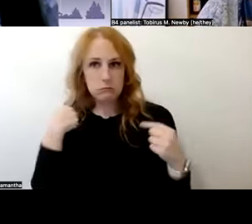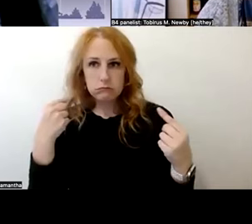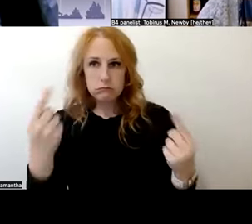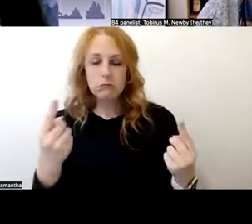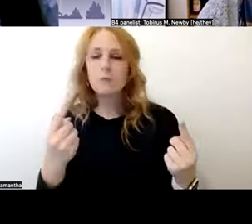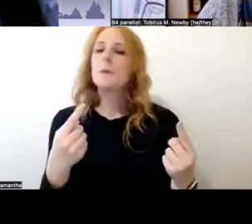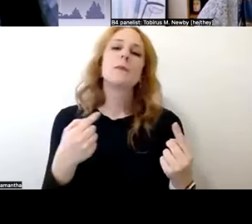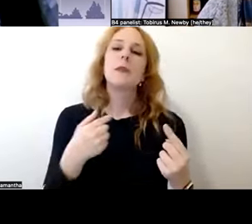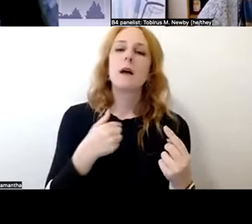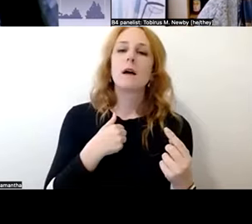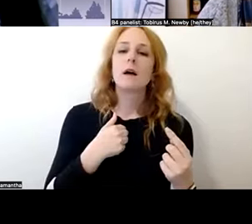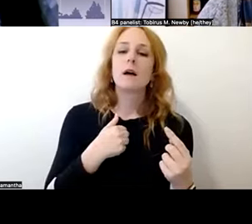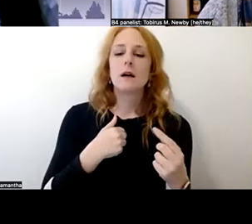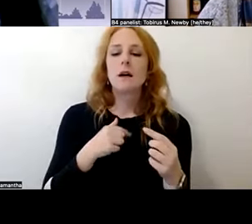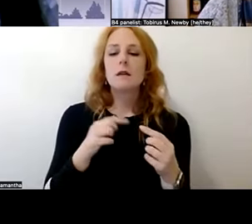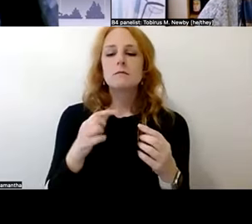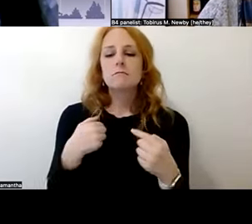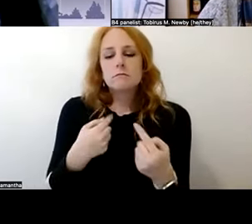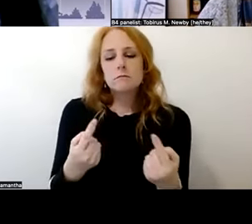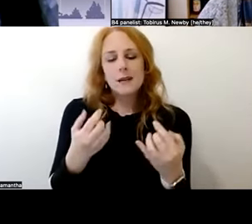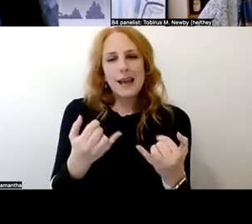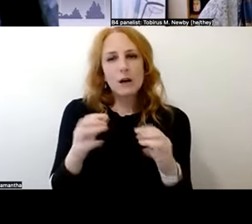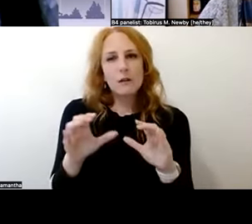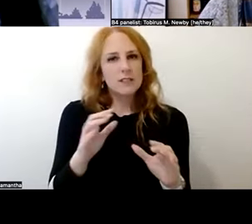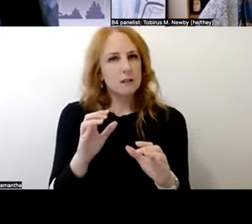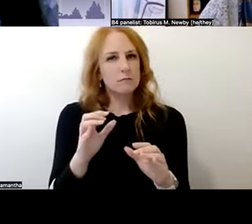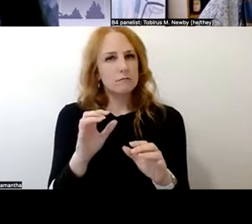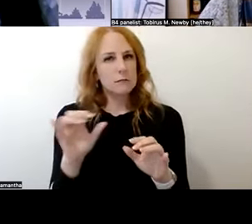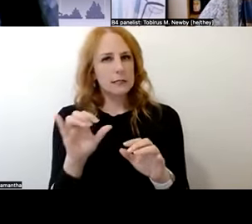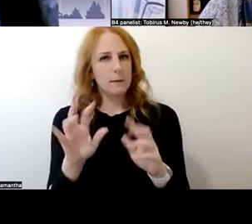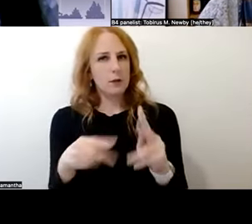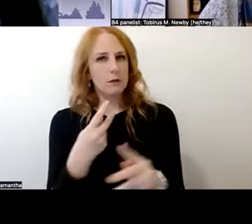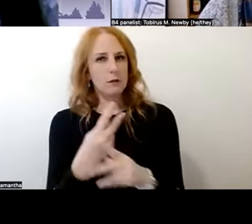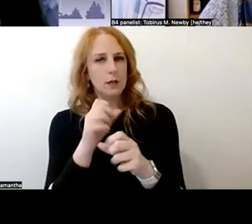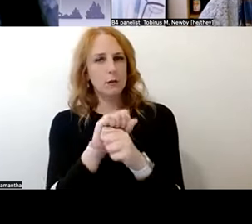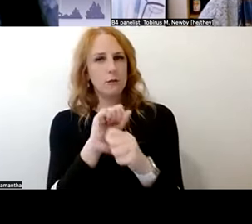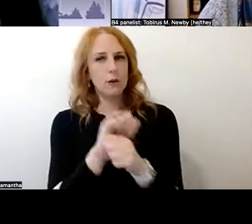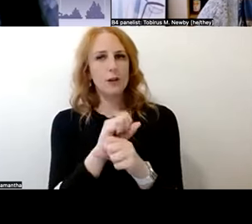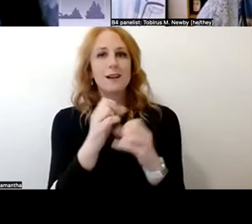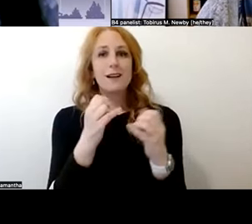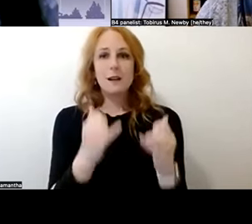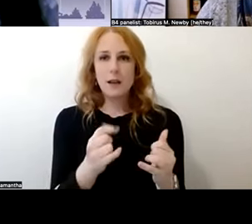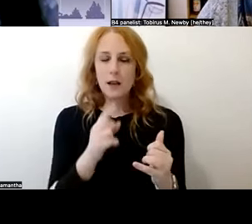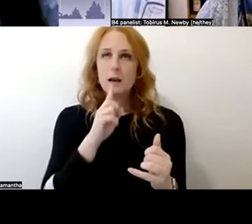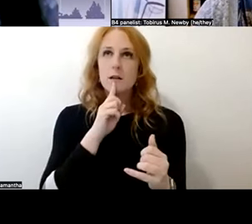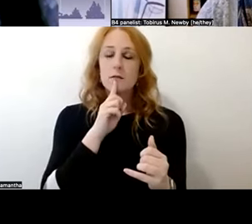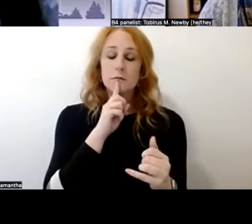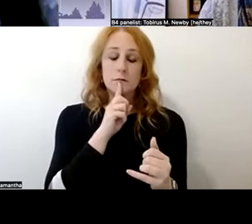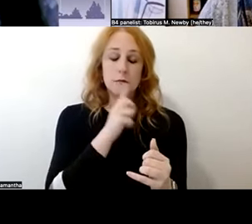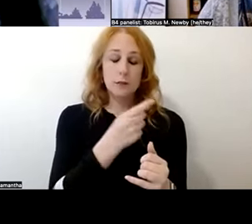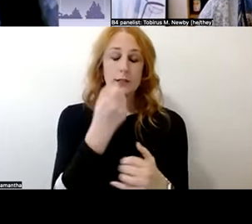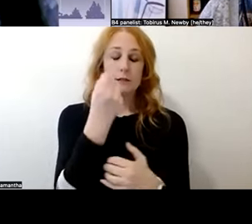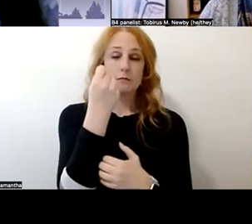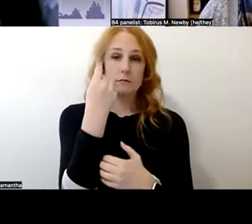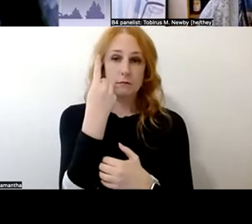continued to do similar work for the last 20 years, one thing I have become really intimately aware of is that violence is such